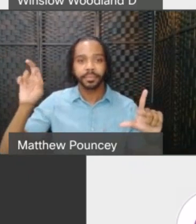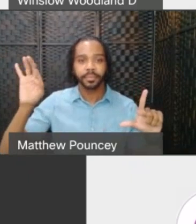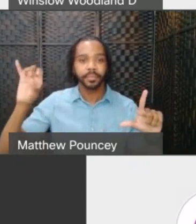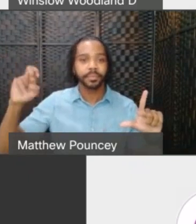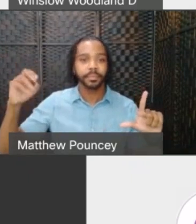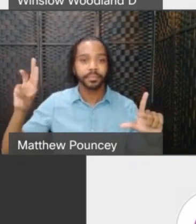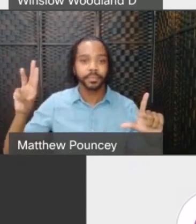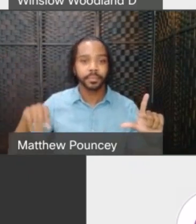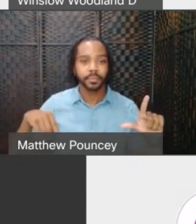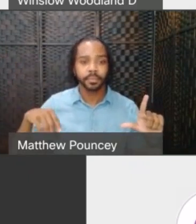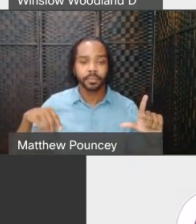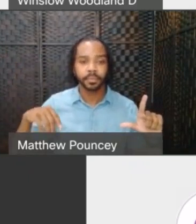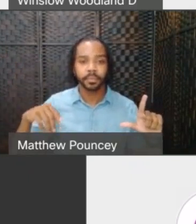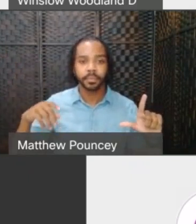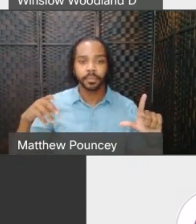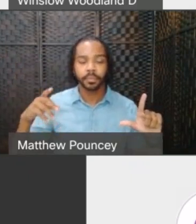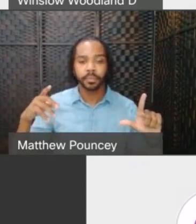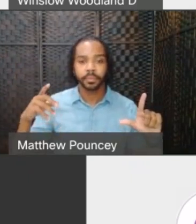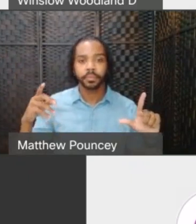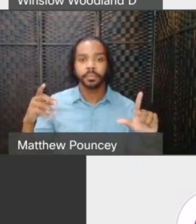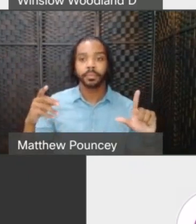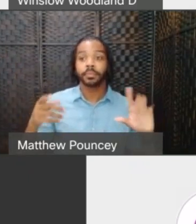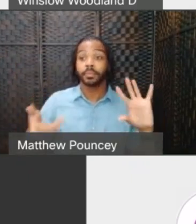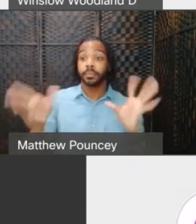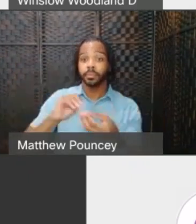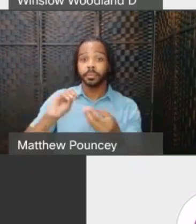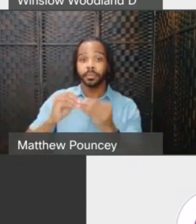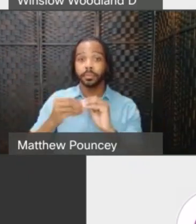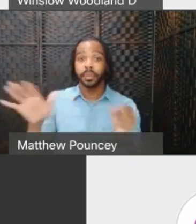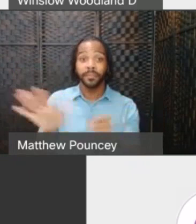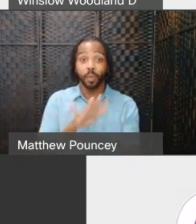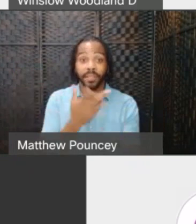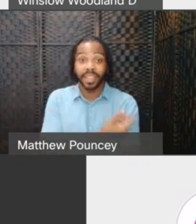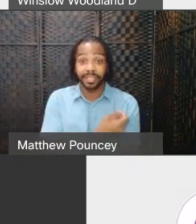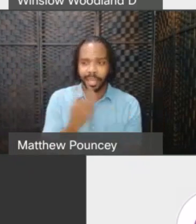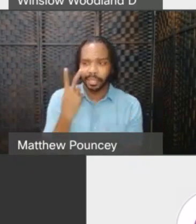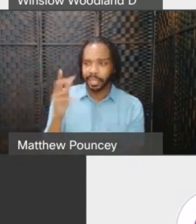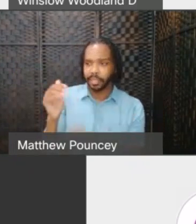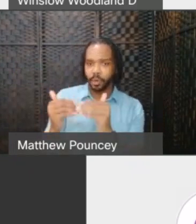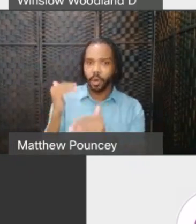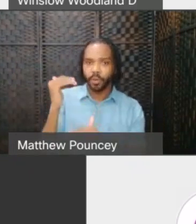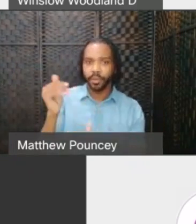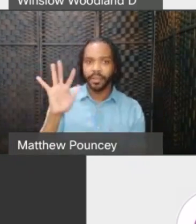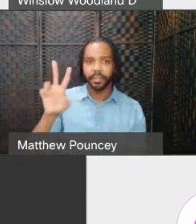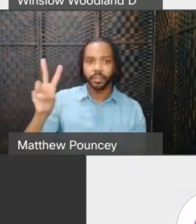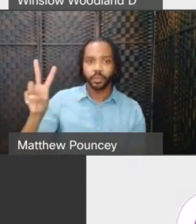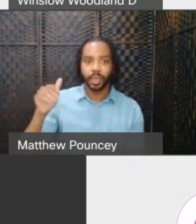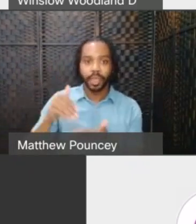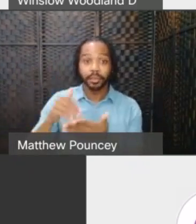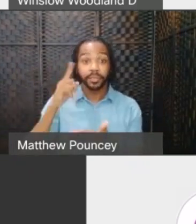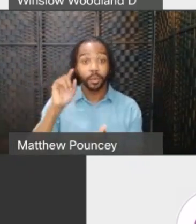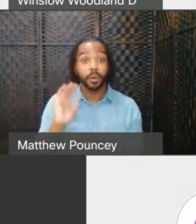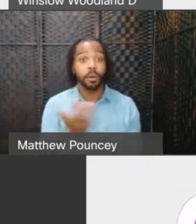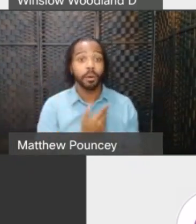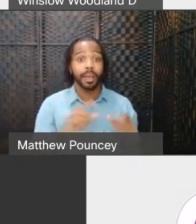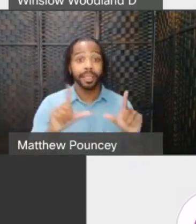So as far as the number of fully vaccinated, I know it's over 52,000 for our licensed individuals,